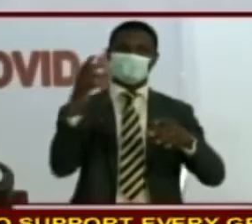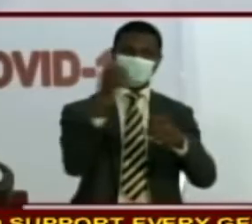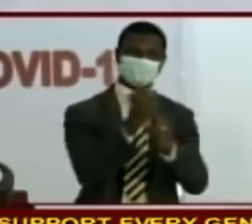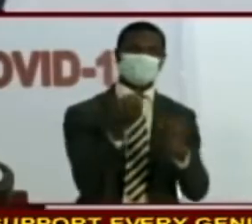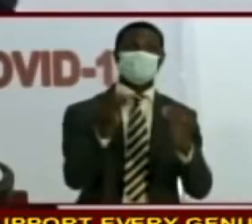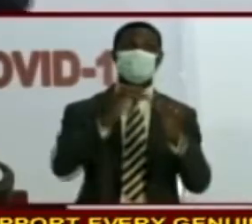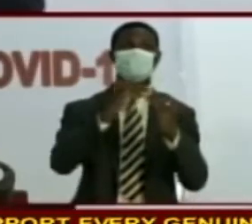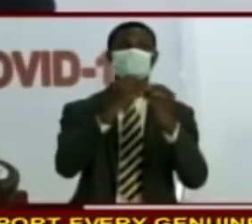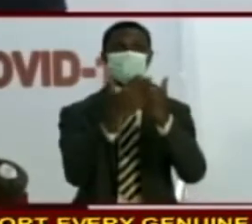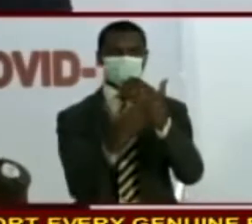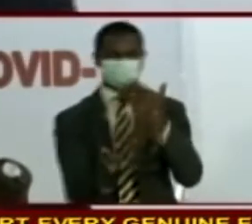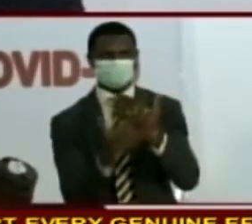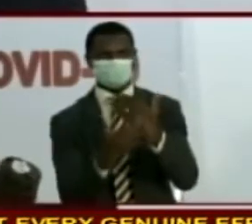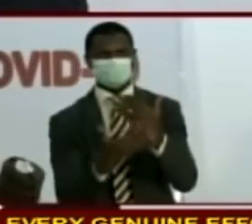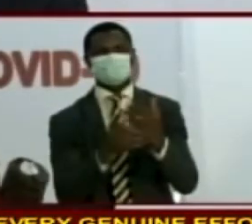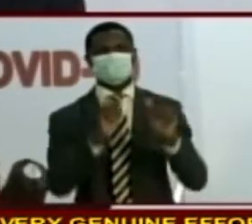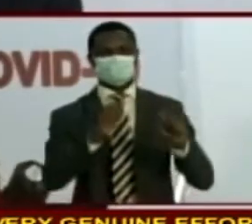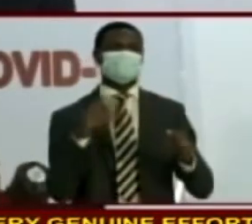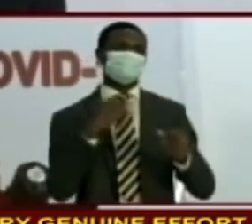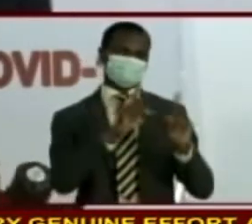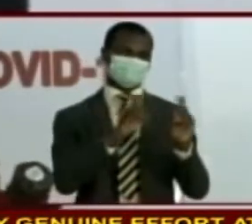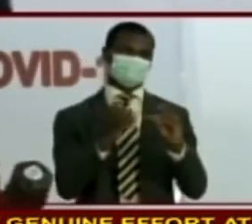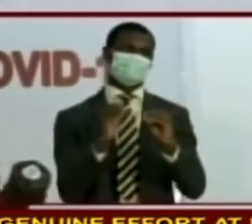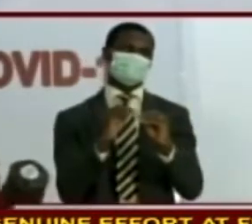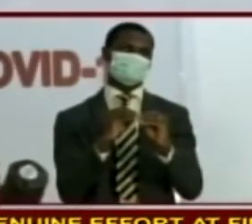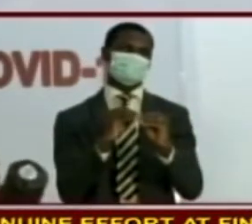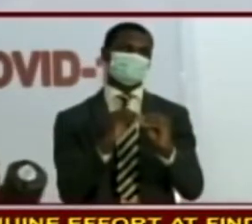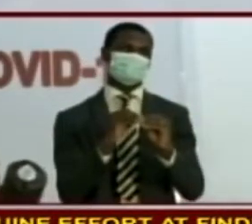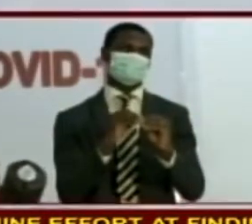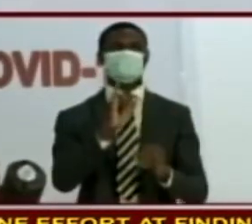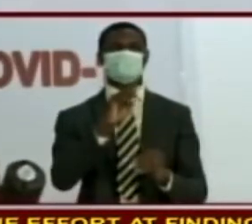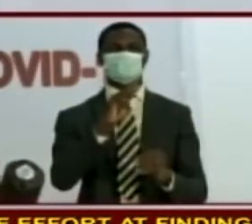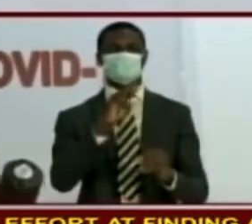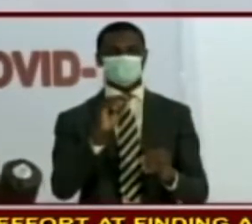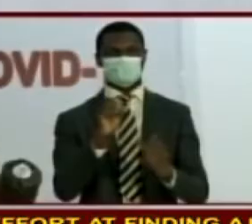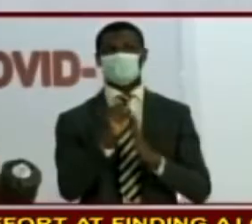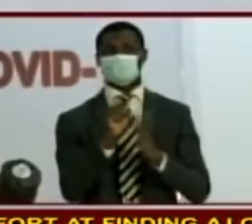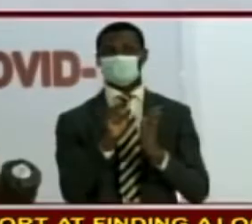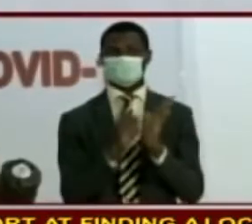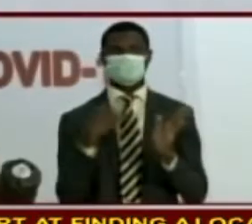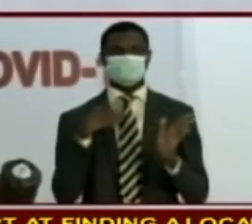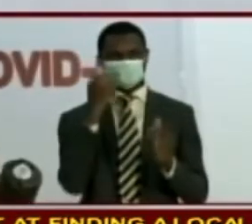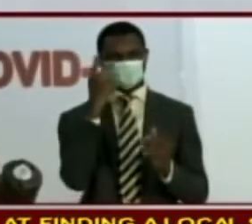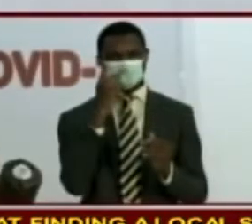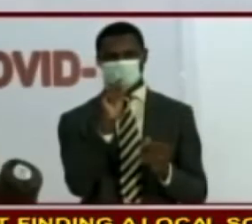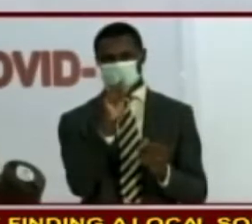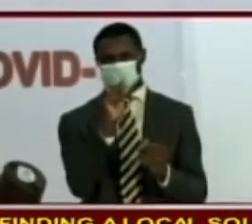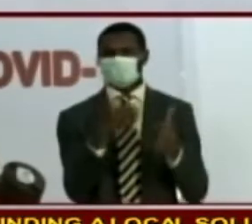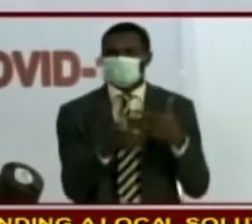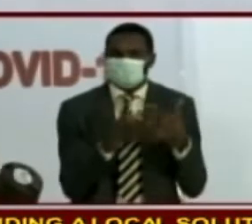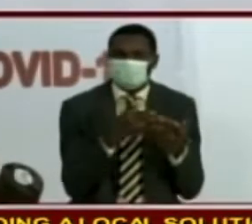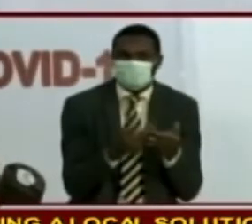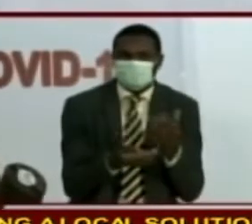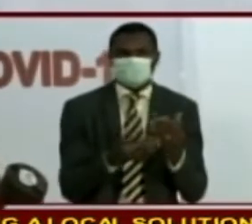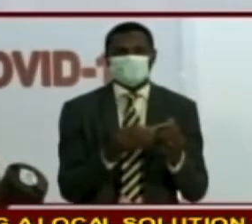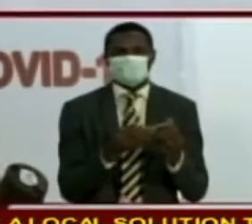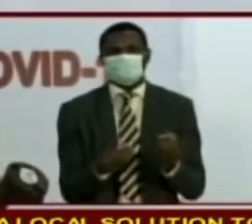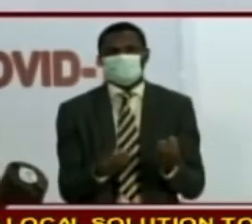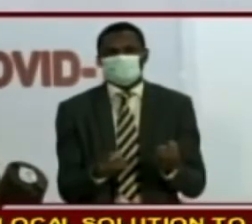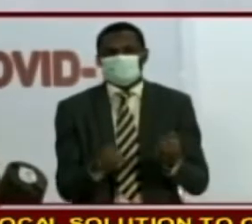samples so that we know where they are. In Imo State, we just saw a small but significant increase in the number of